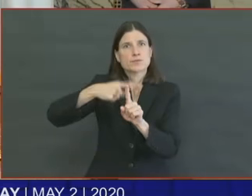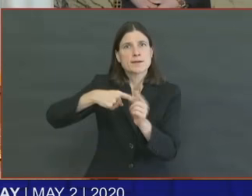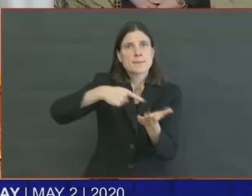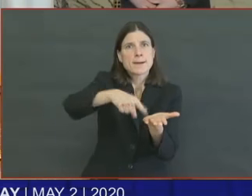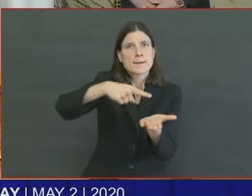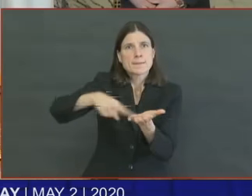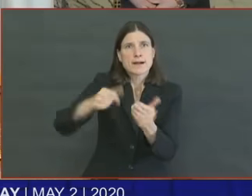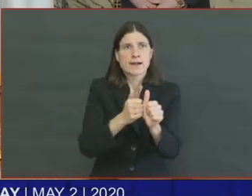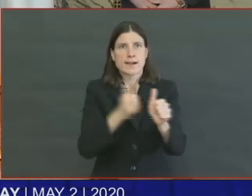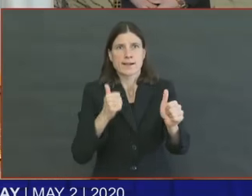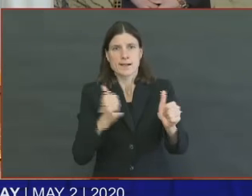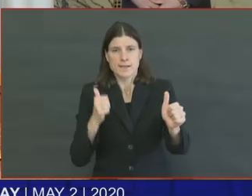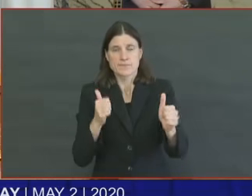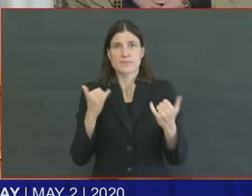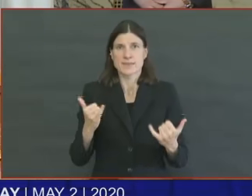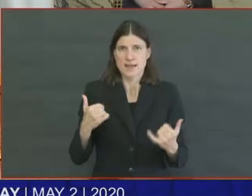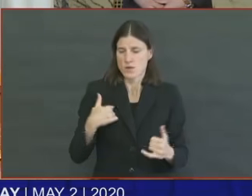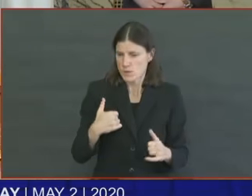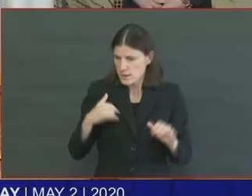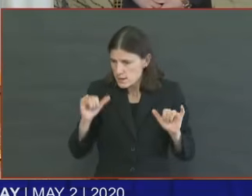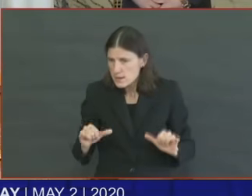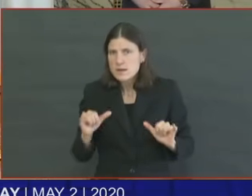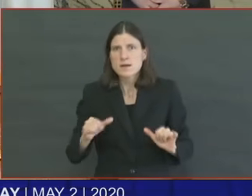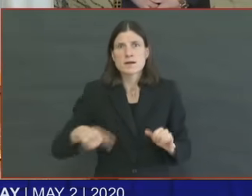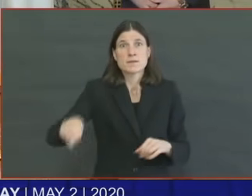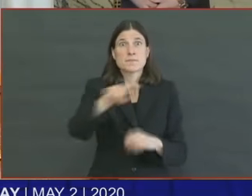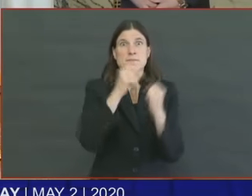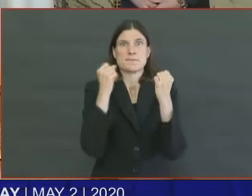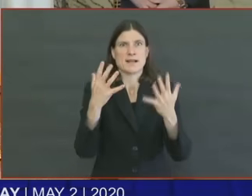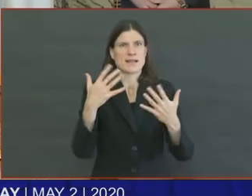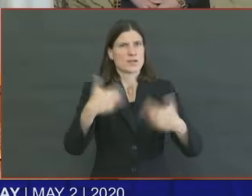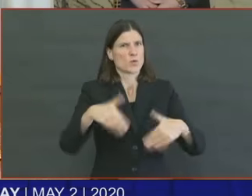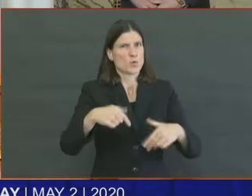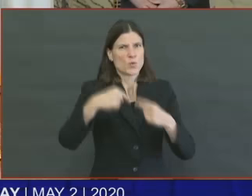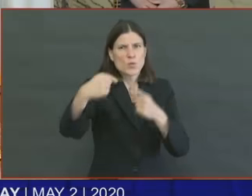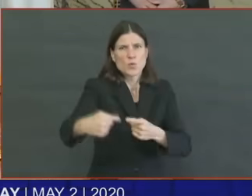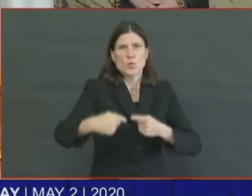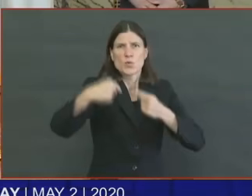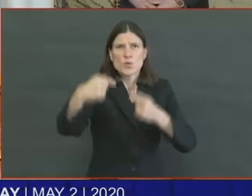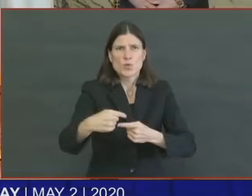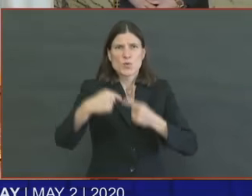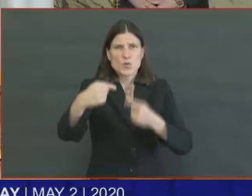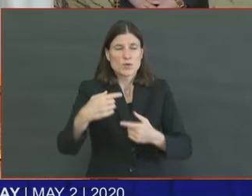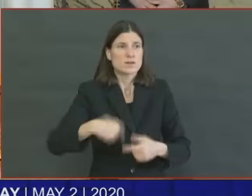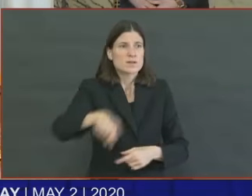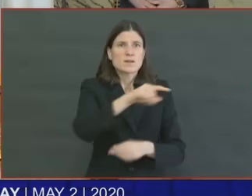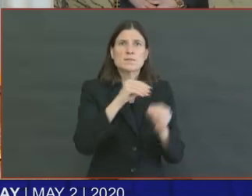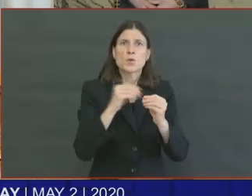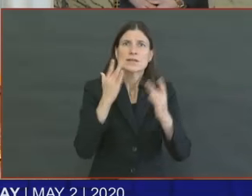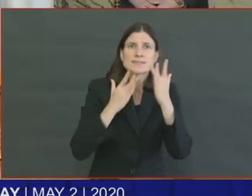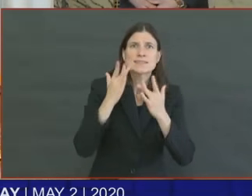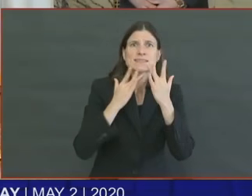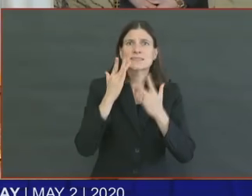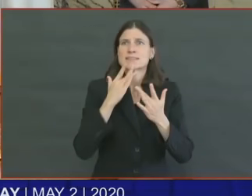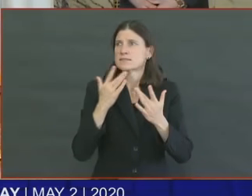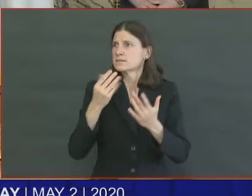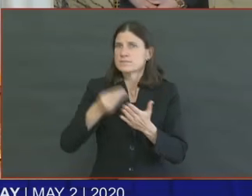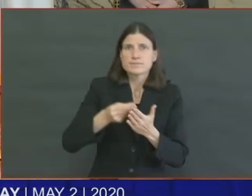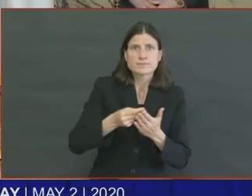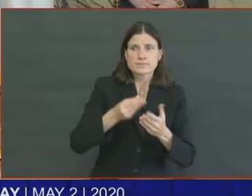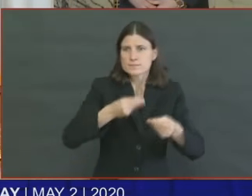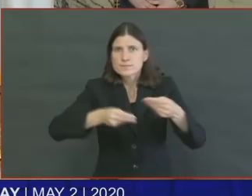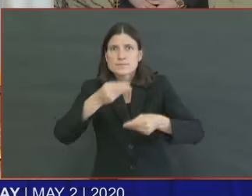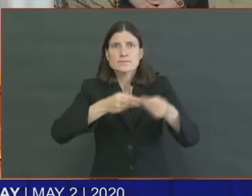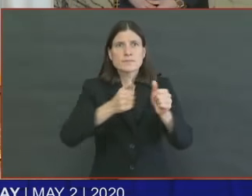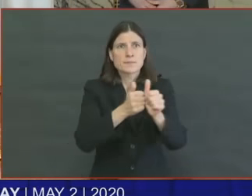really struggling. They were barely getting by on a good day, and now they're really struggling. And we know that so many people are